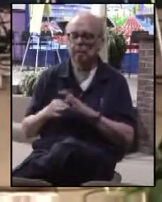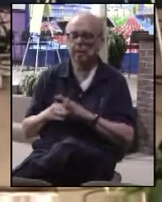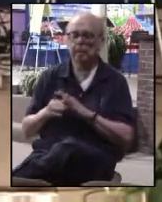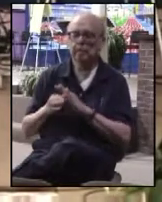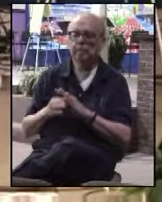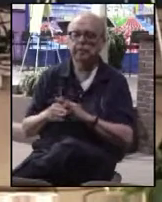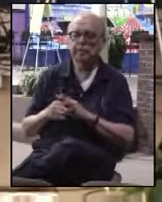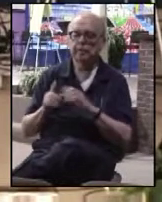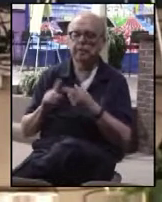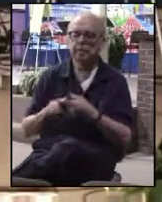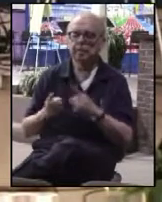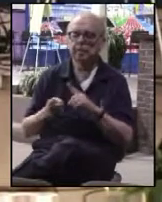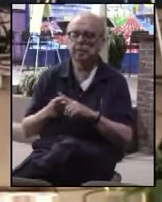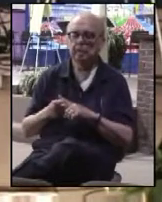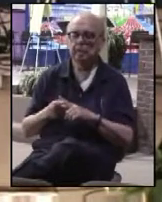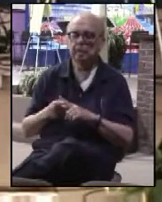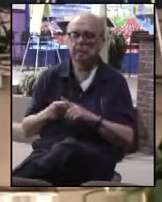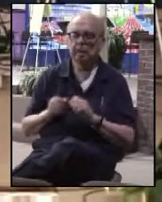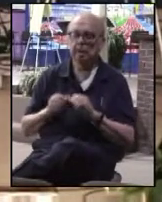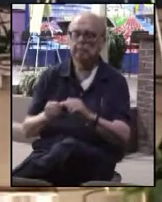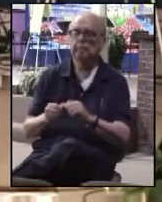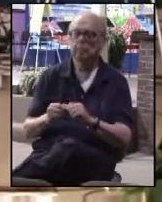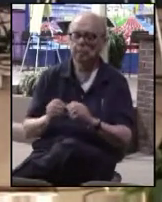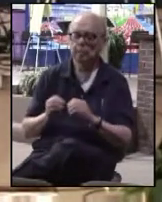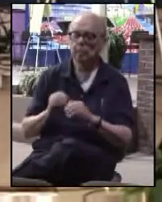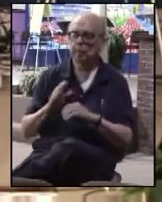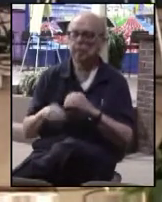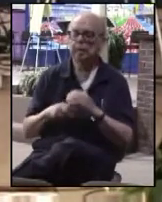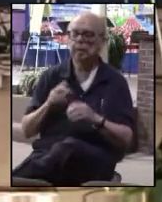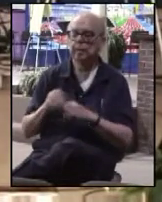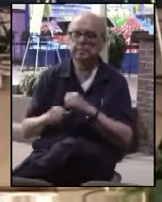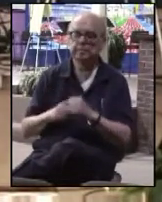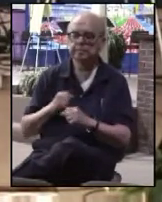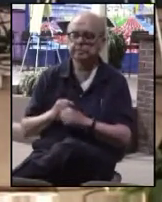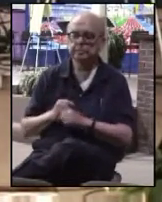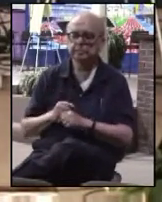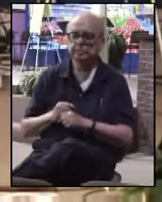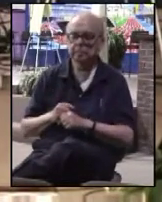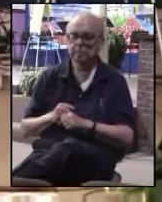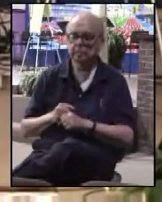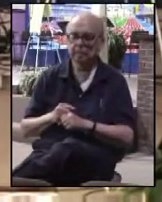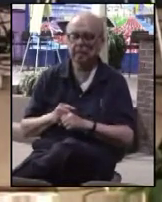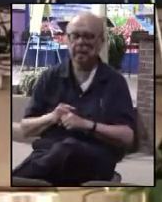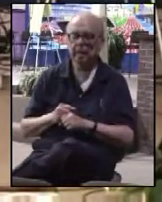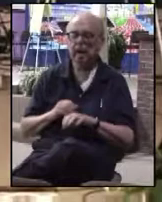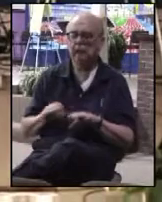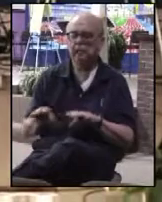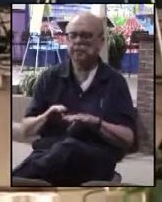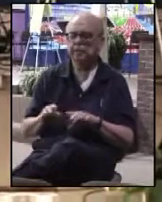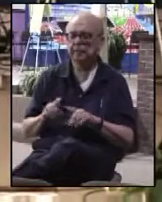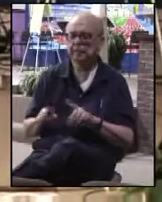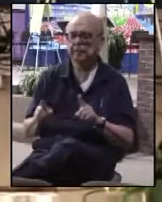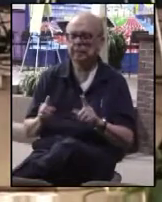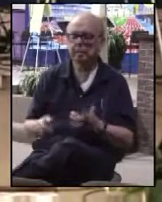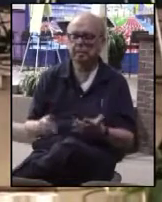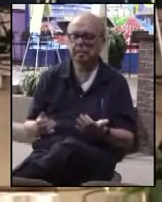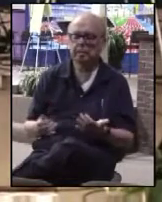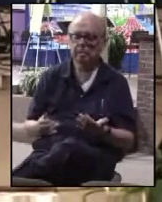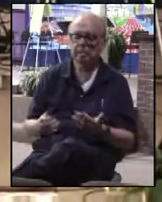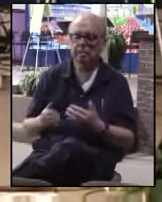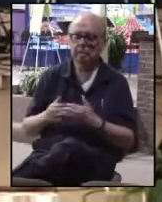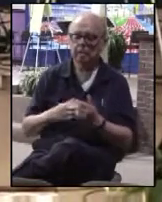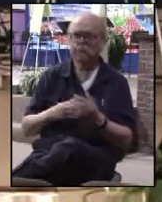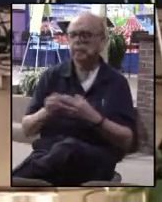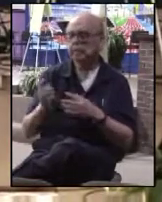years and I wouldn't take that back but I would sure do it differently because I still could have built the